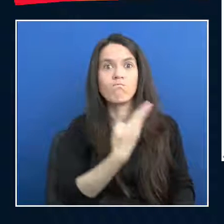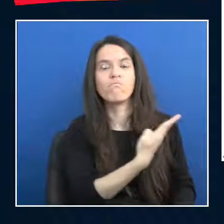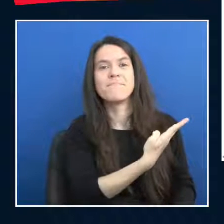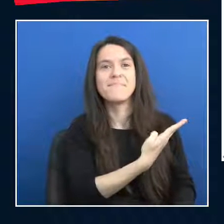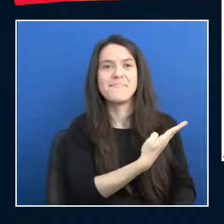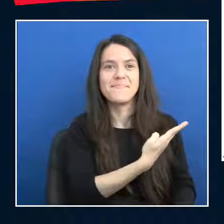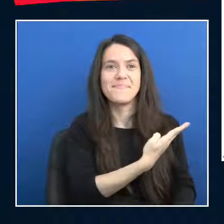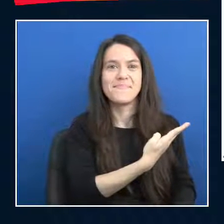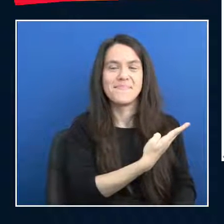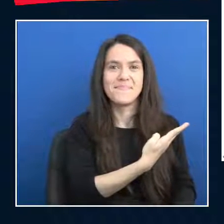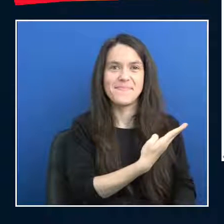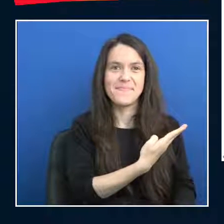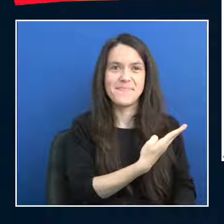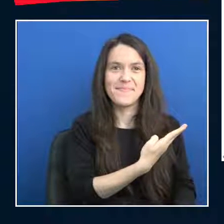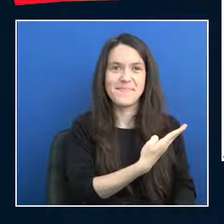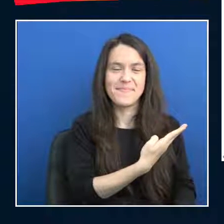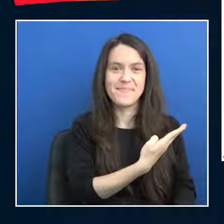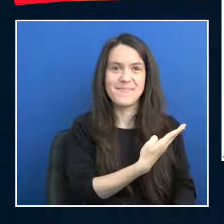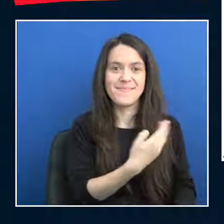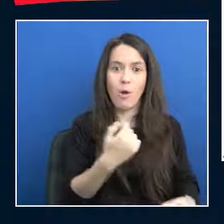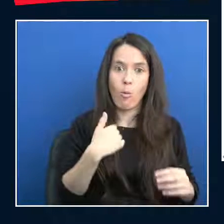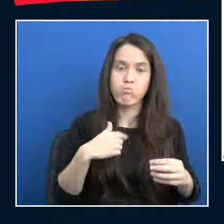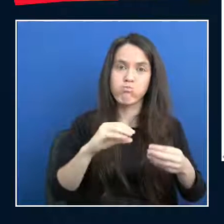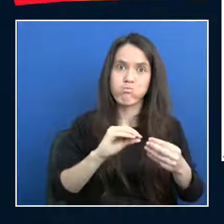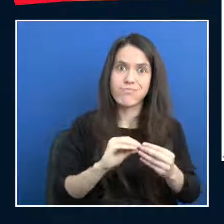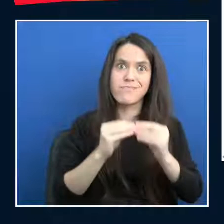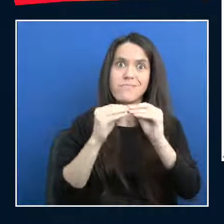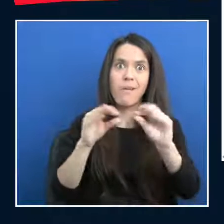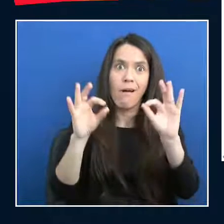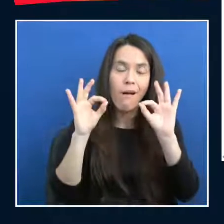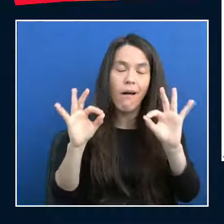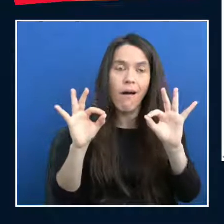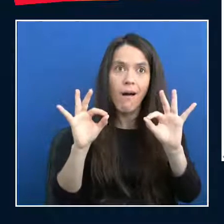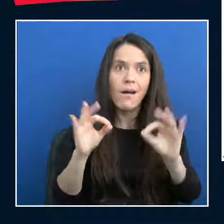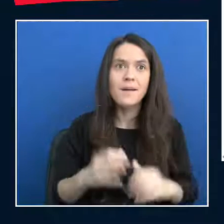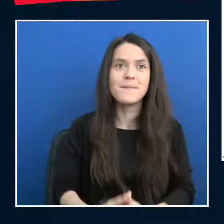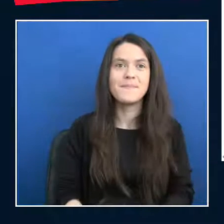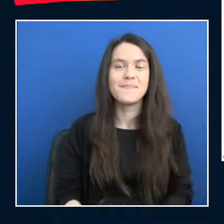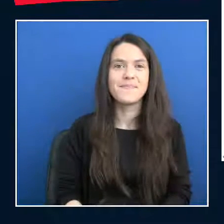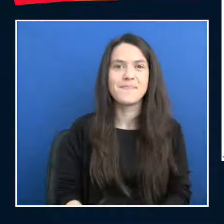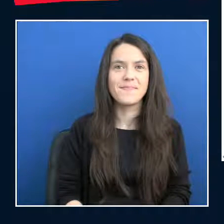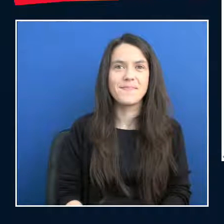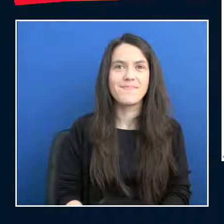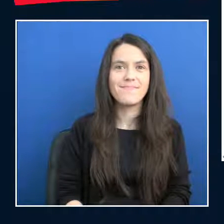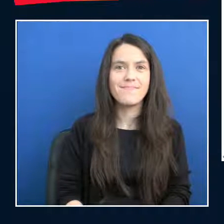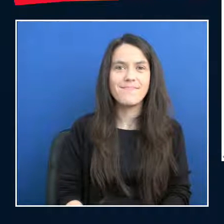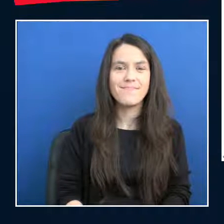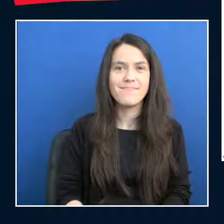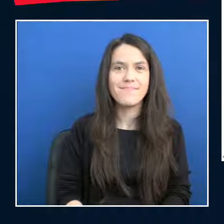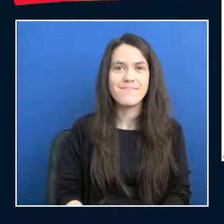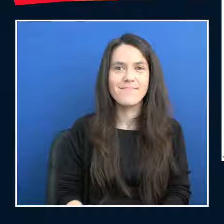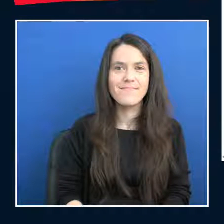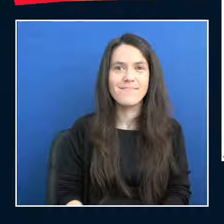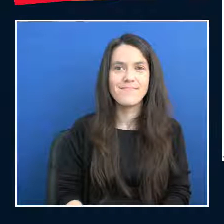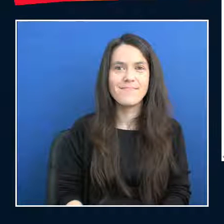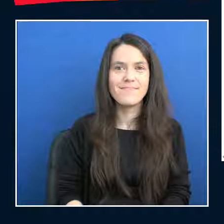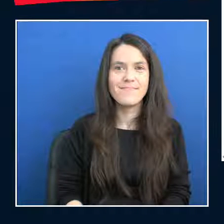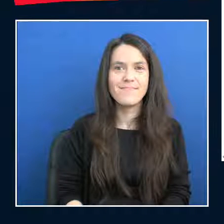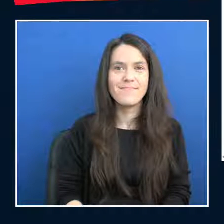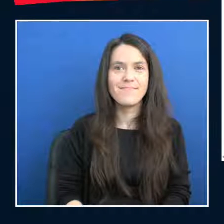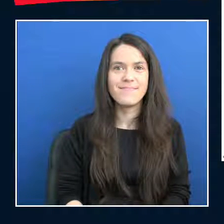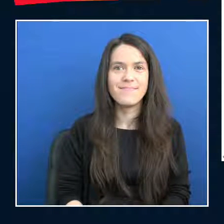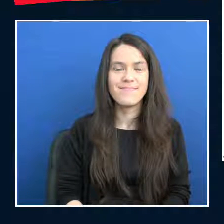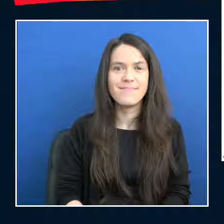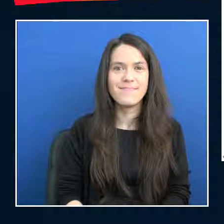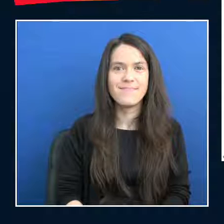file. So I set the ports here. And for the PHP application, I also need to specify the volume.